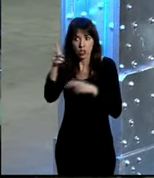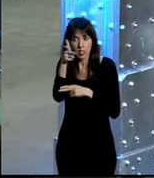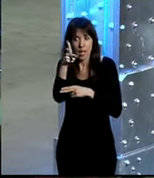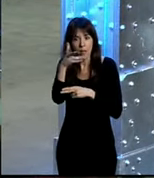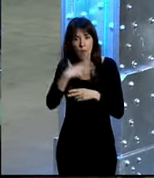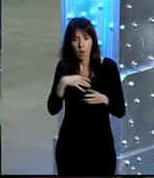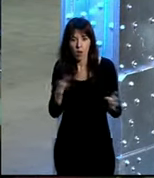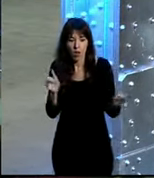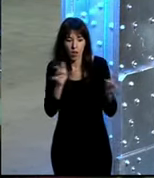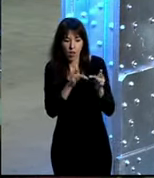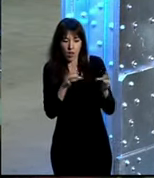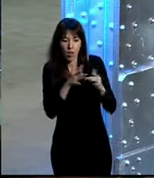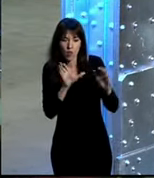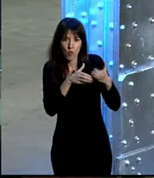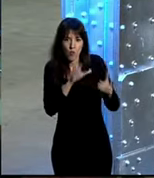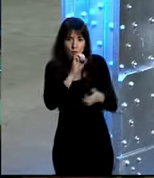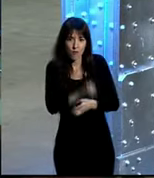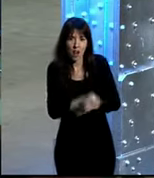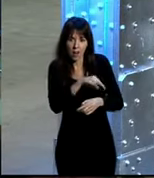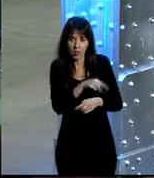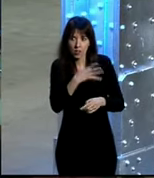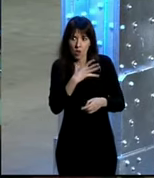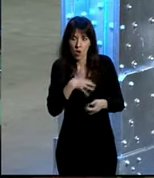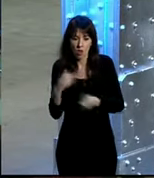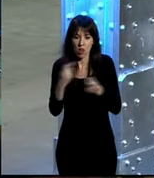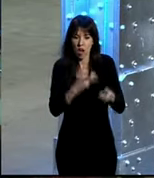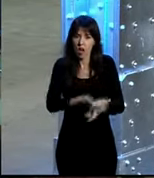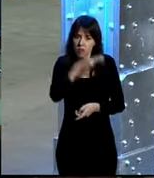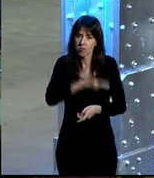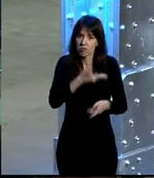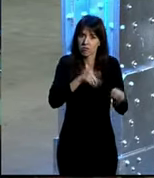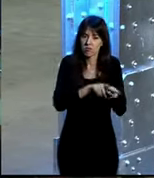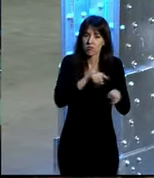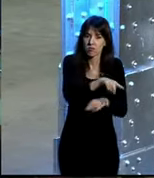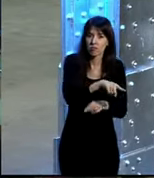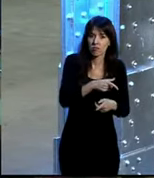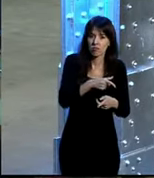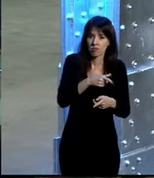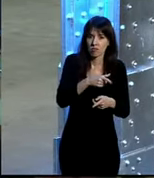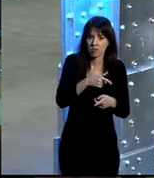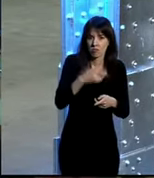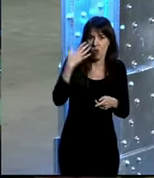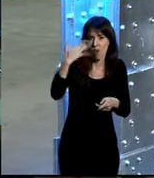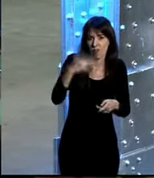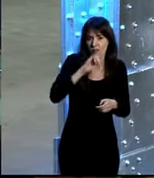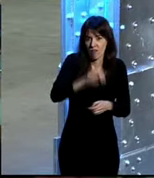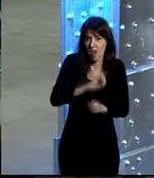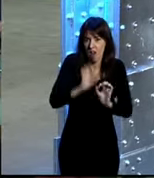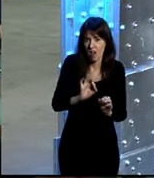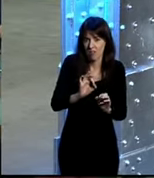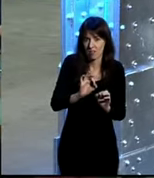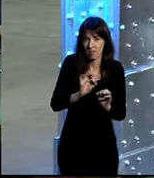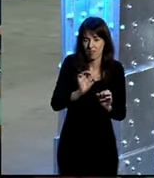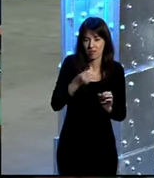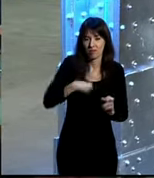series allowed the different communities of fans to interact with each other, and it gave them, it created